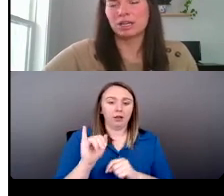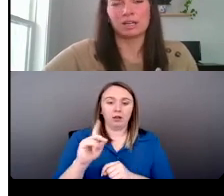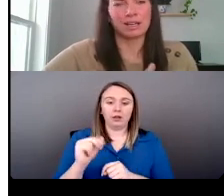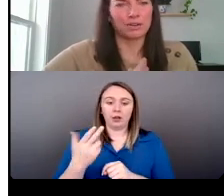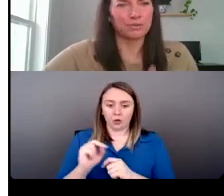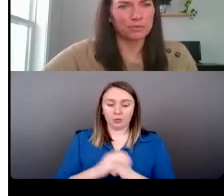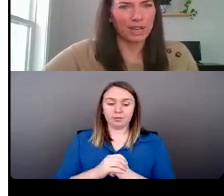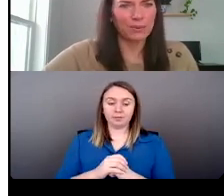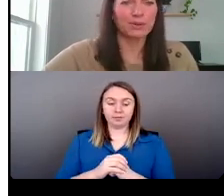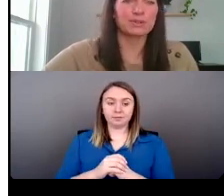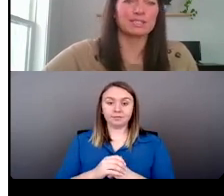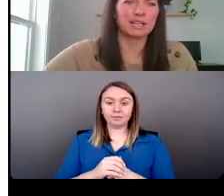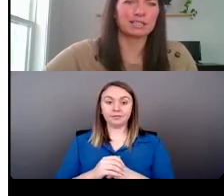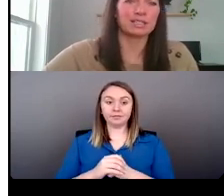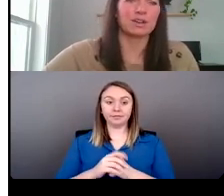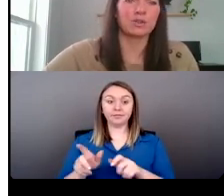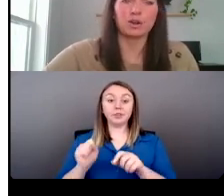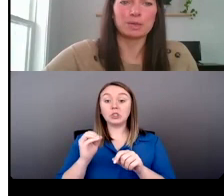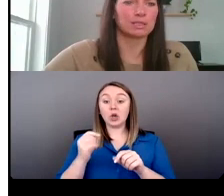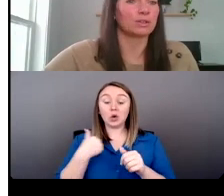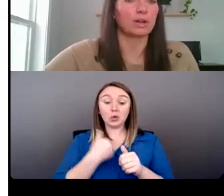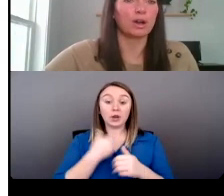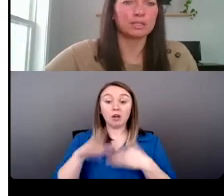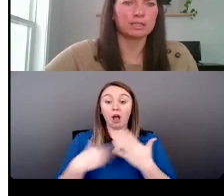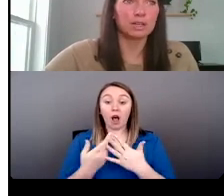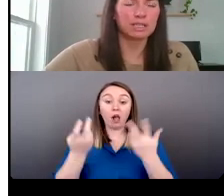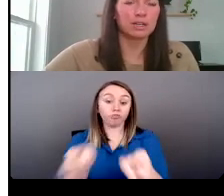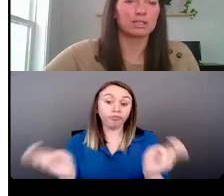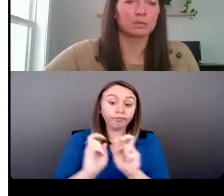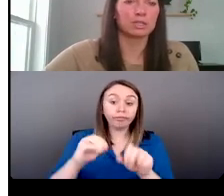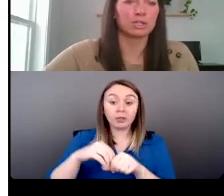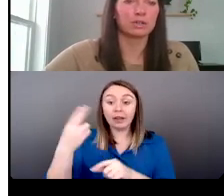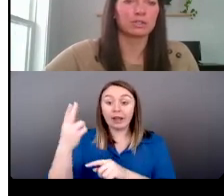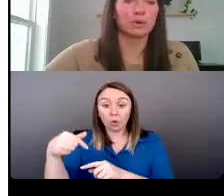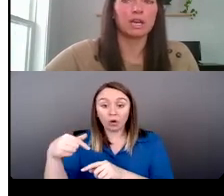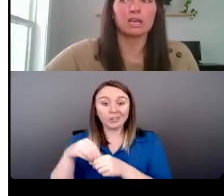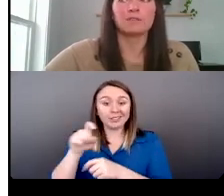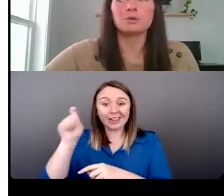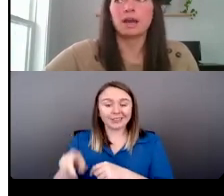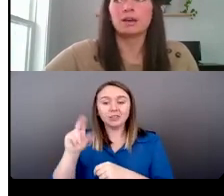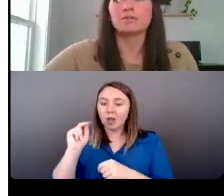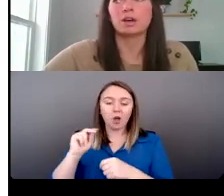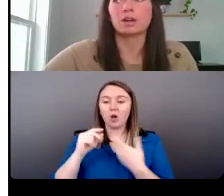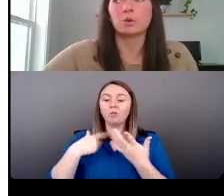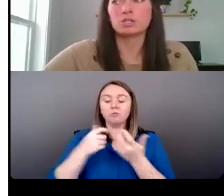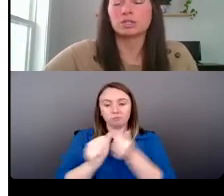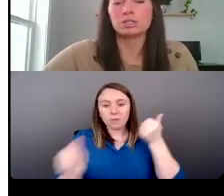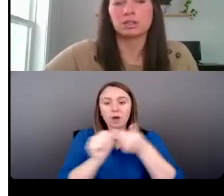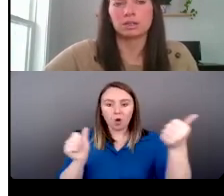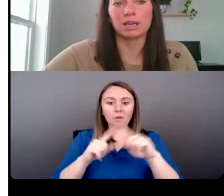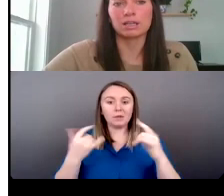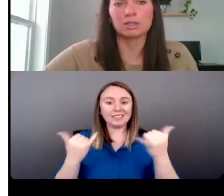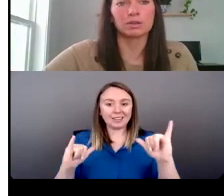down at our headquarters in Texas, all the RPSs are in constant contact with each other. So if you have